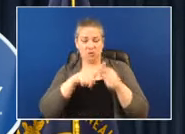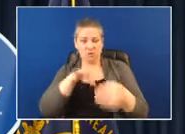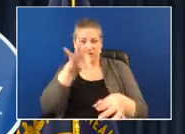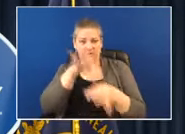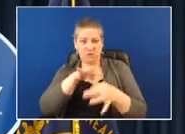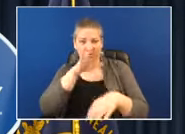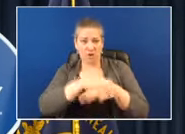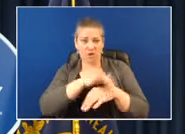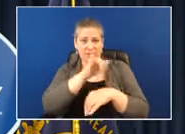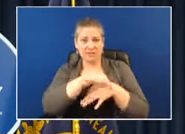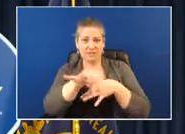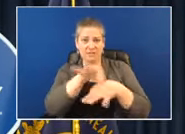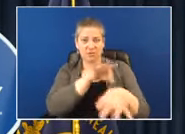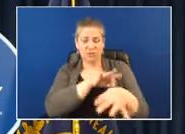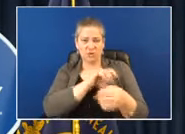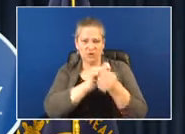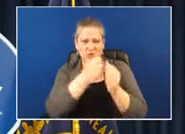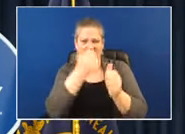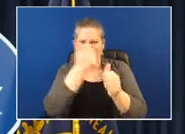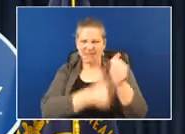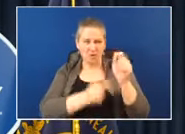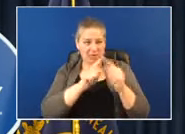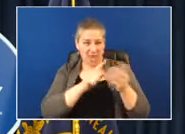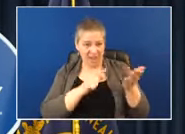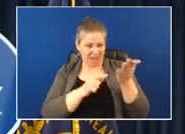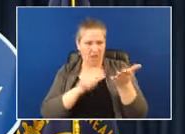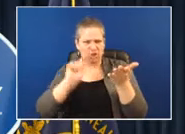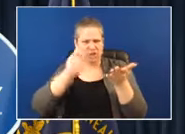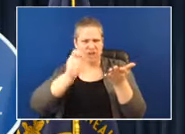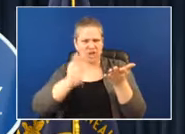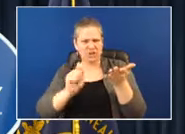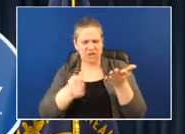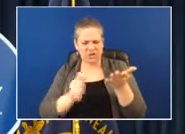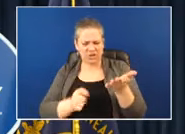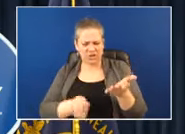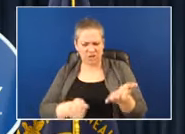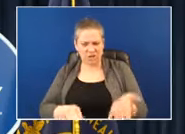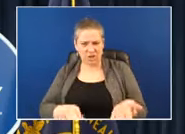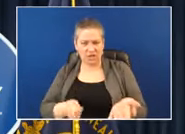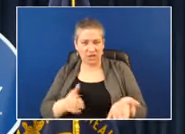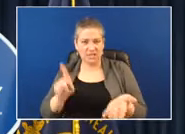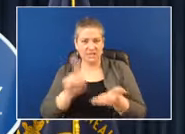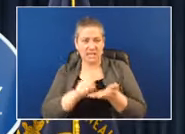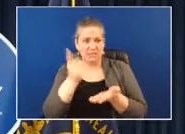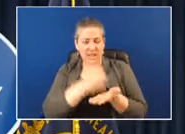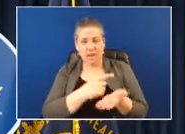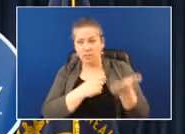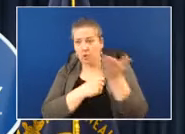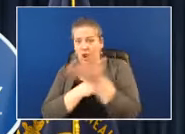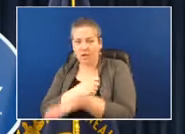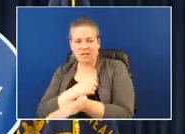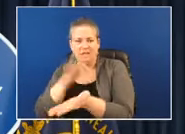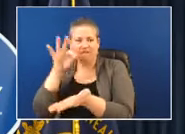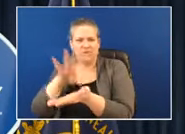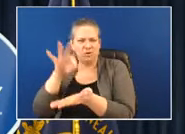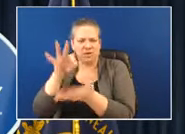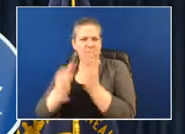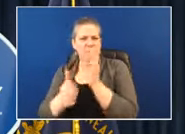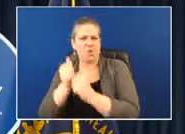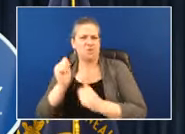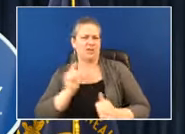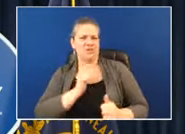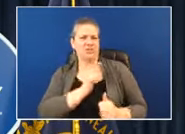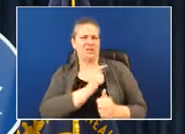that changes every word that was just put in front of them, and then it's brought to the floor on the same day and voted on, that even the majority of legislators have read it.